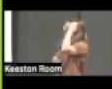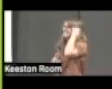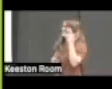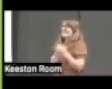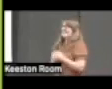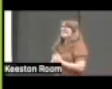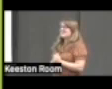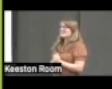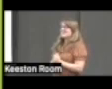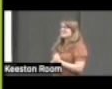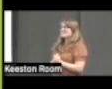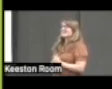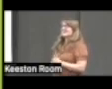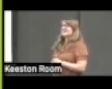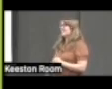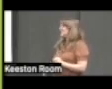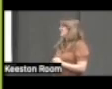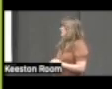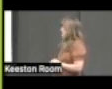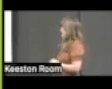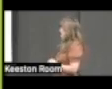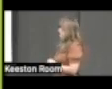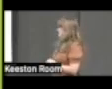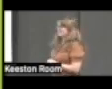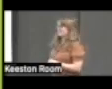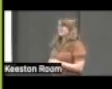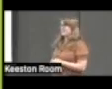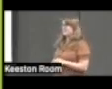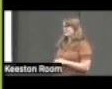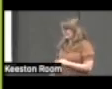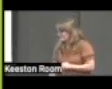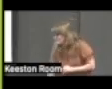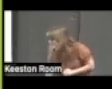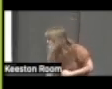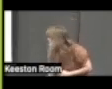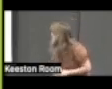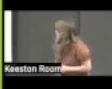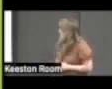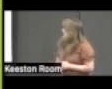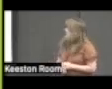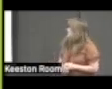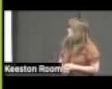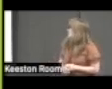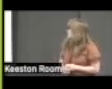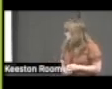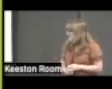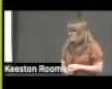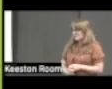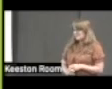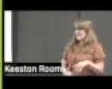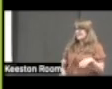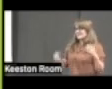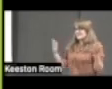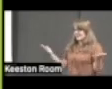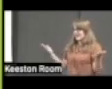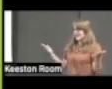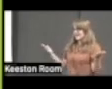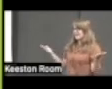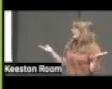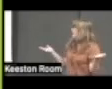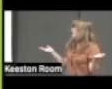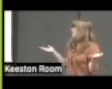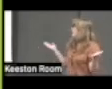Yeah, I wish I could put that on my resume. I guess it's maybe not super professional. But